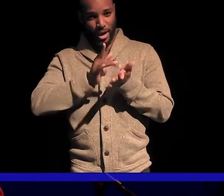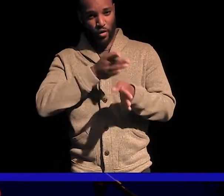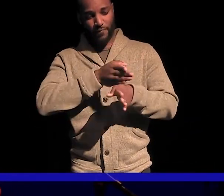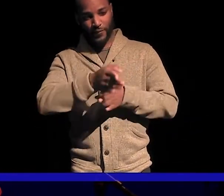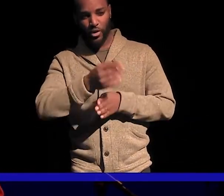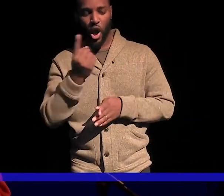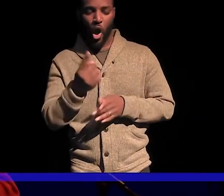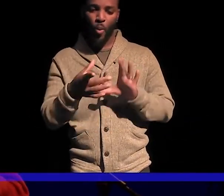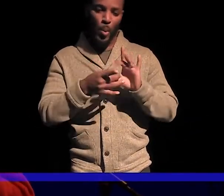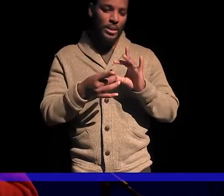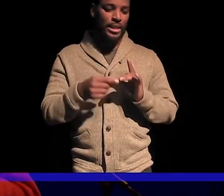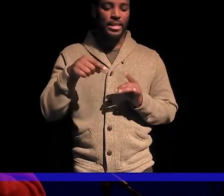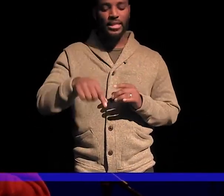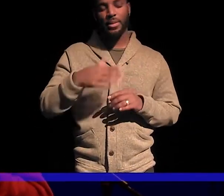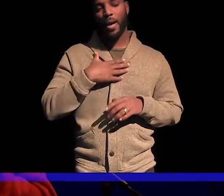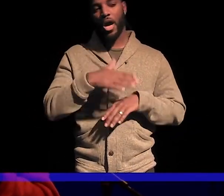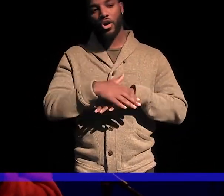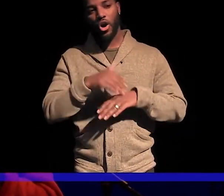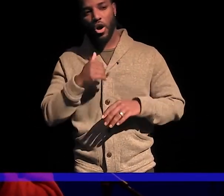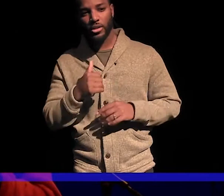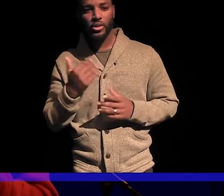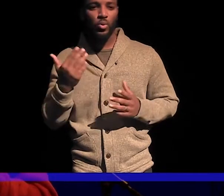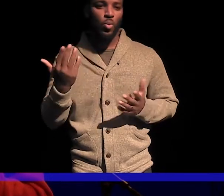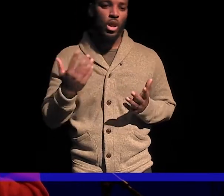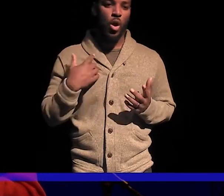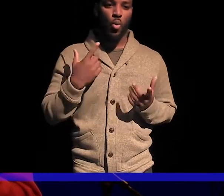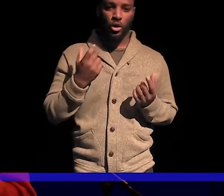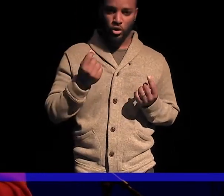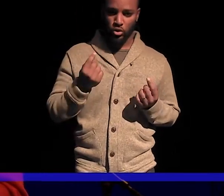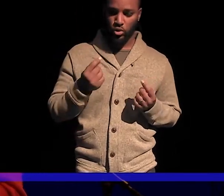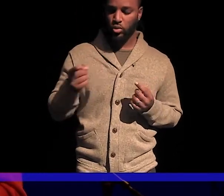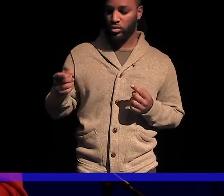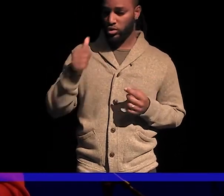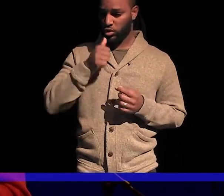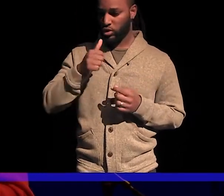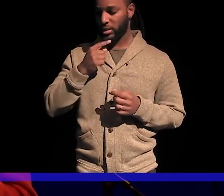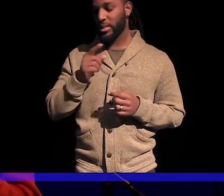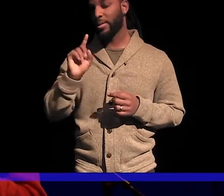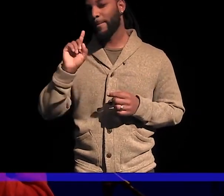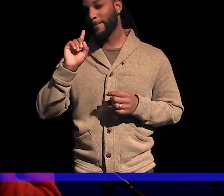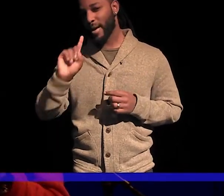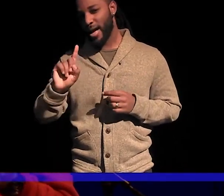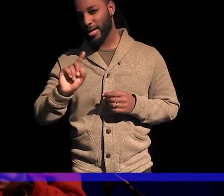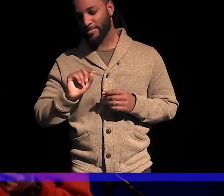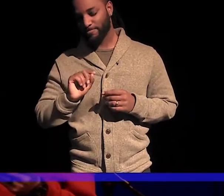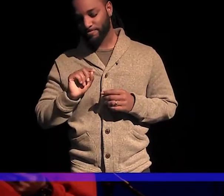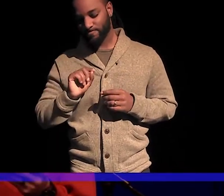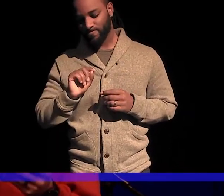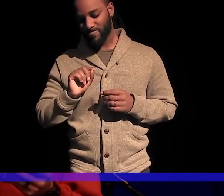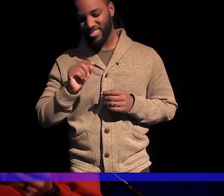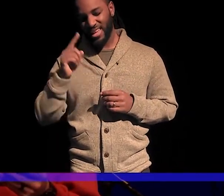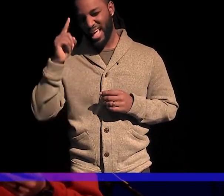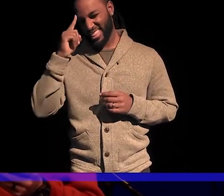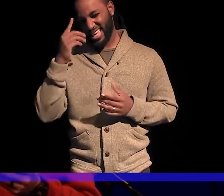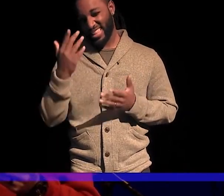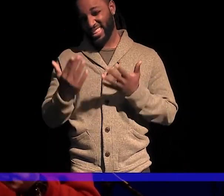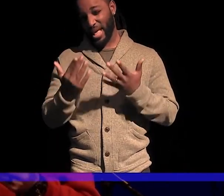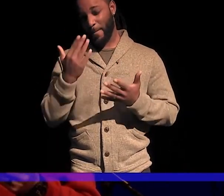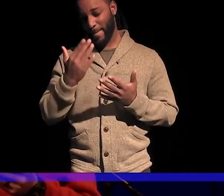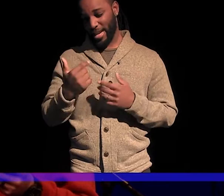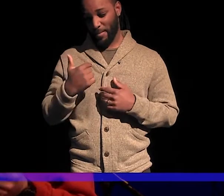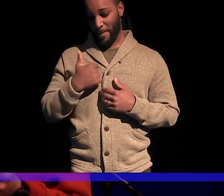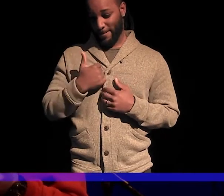always said, this is my calling, this is what I'm here to do." And she goes on to say, "But I think that might have just been